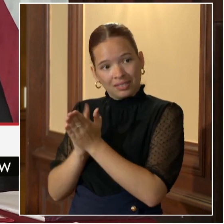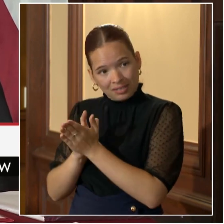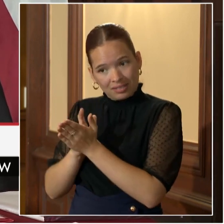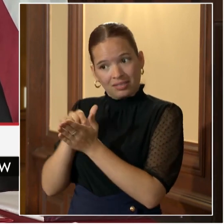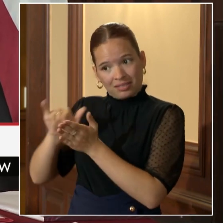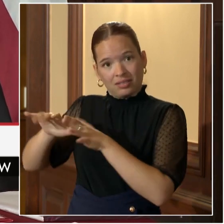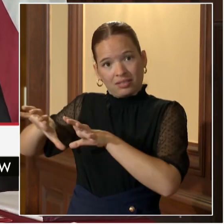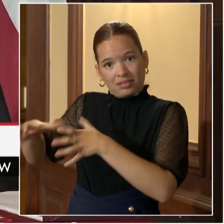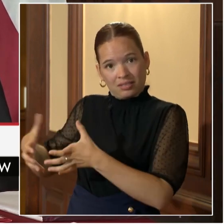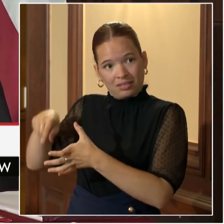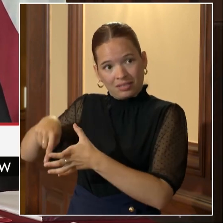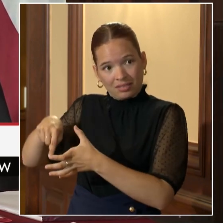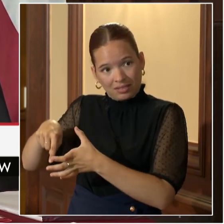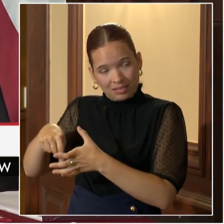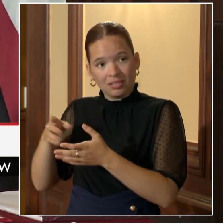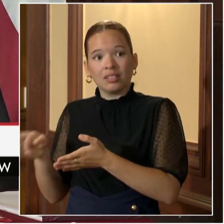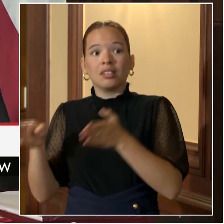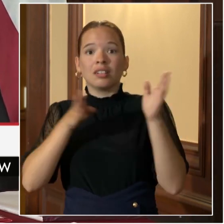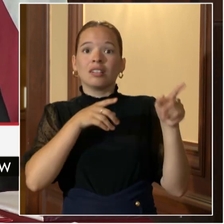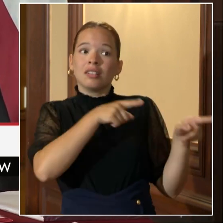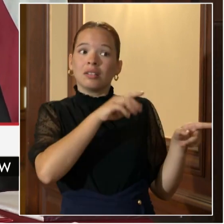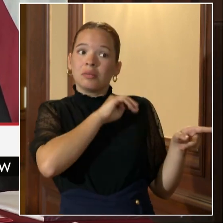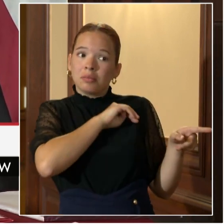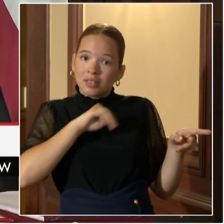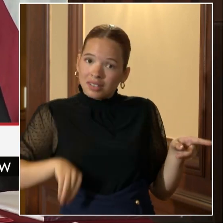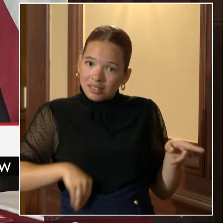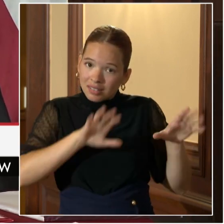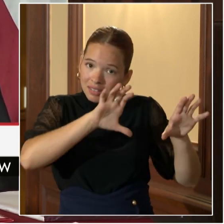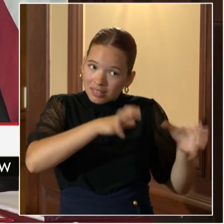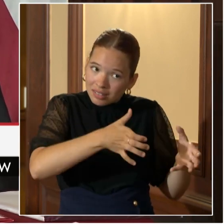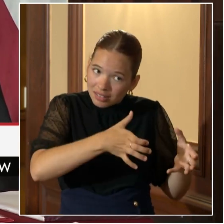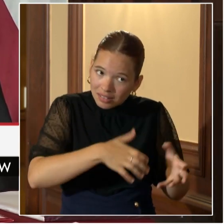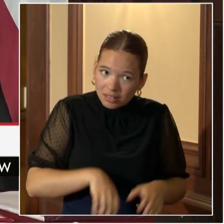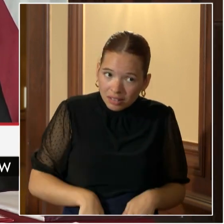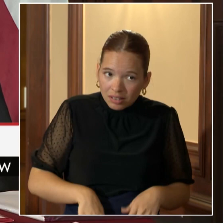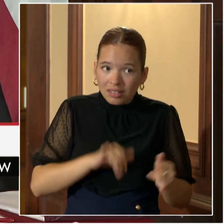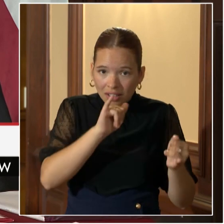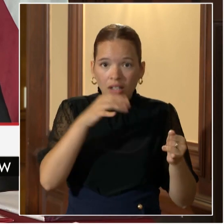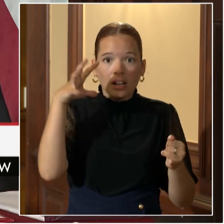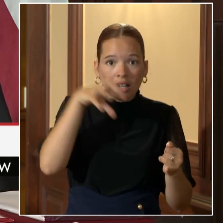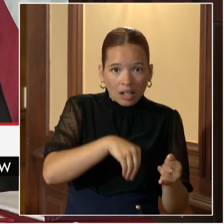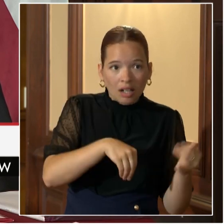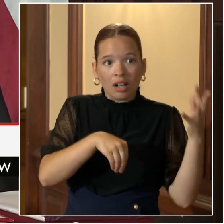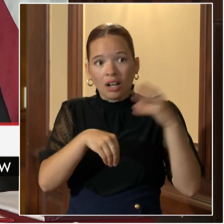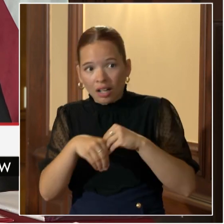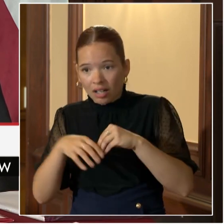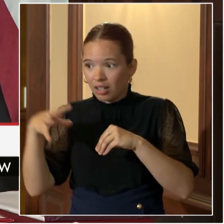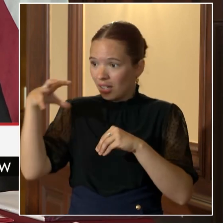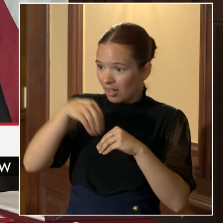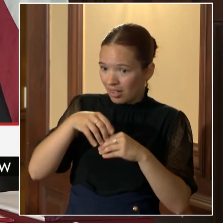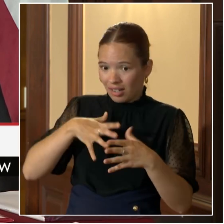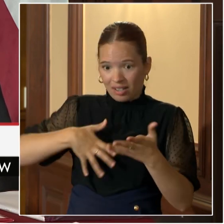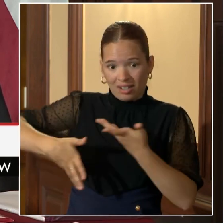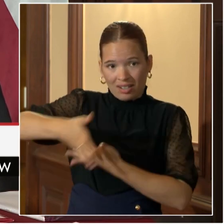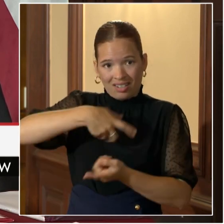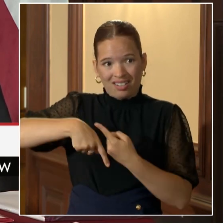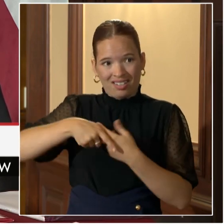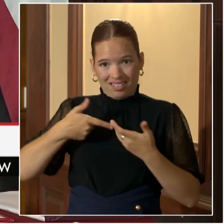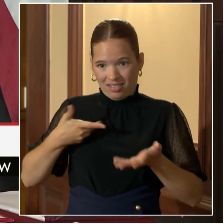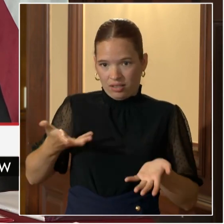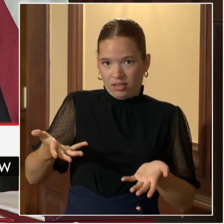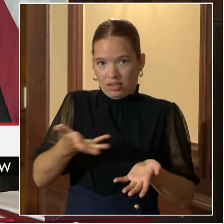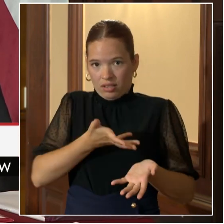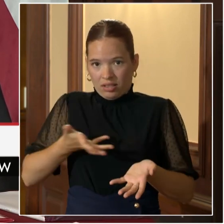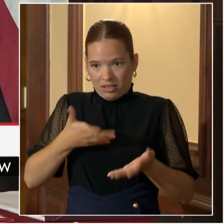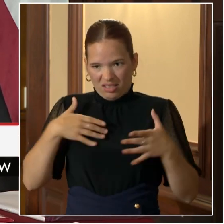3 as a group, the 5 of us, and that we meet publicly at least once a year,